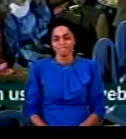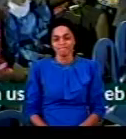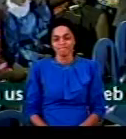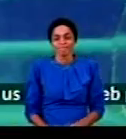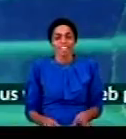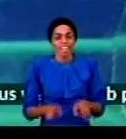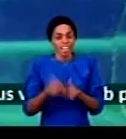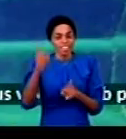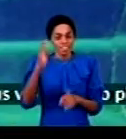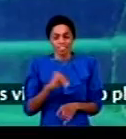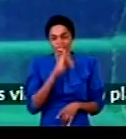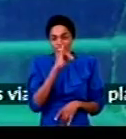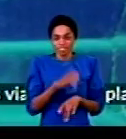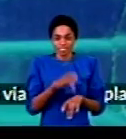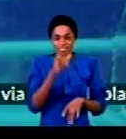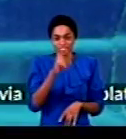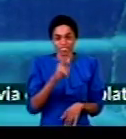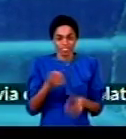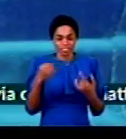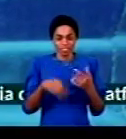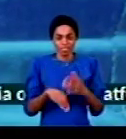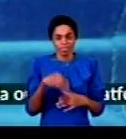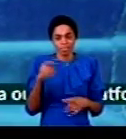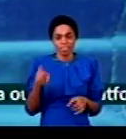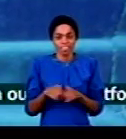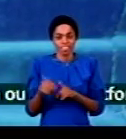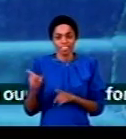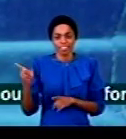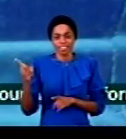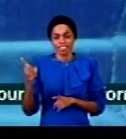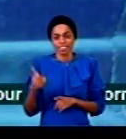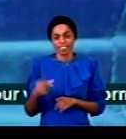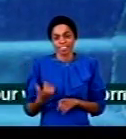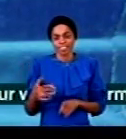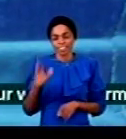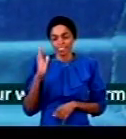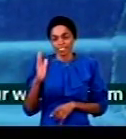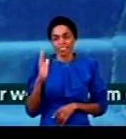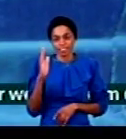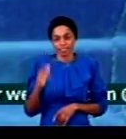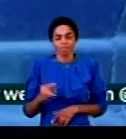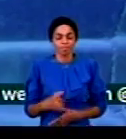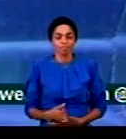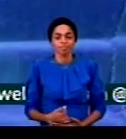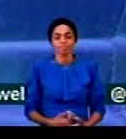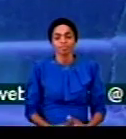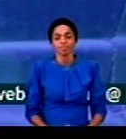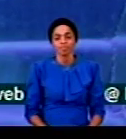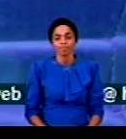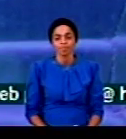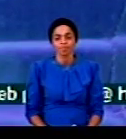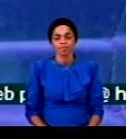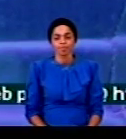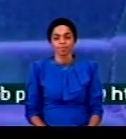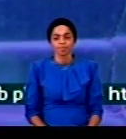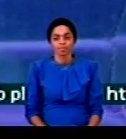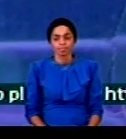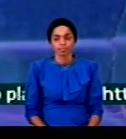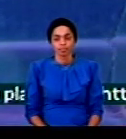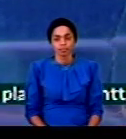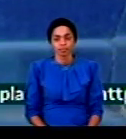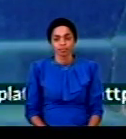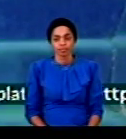Jackson Gombe region yarene kuma yarena kuma mbula yan